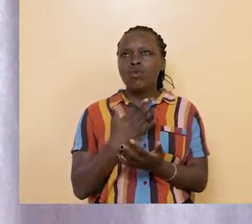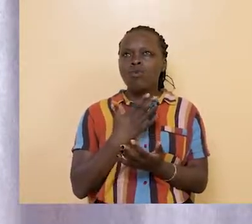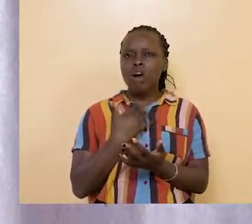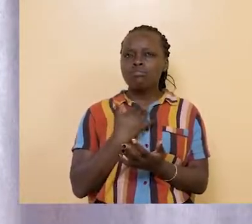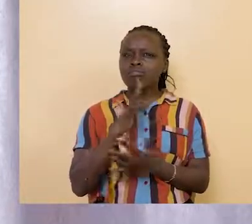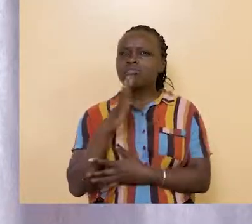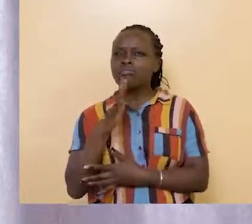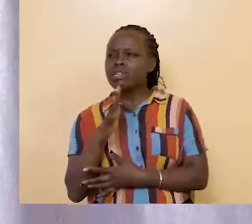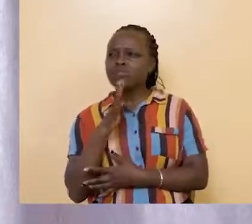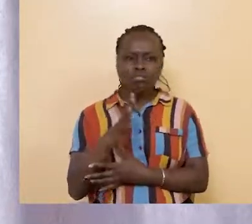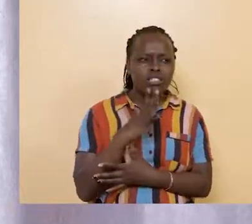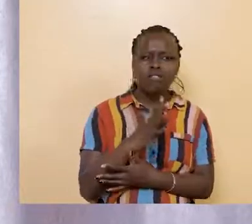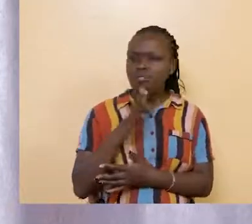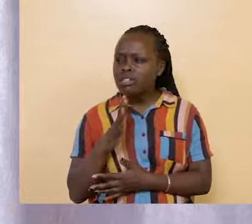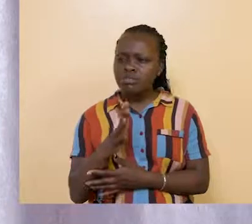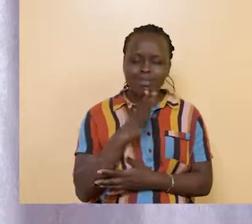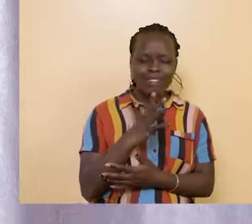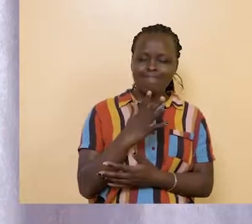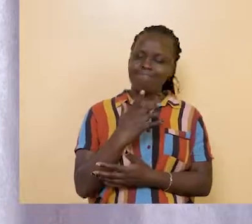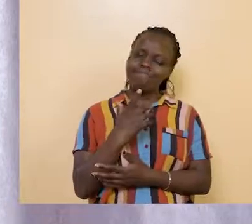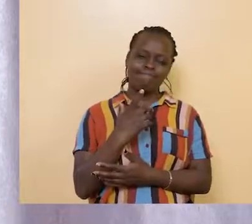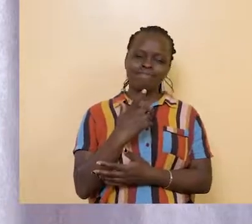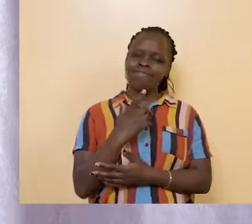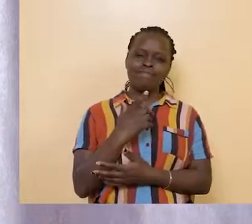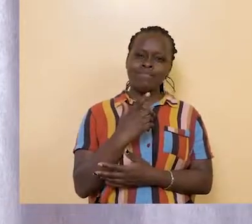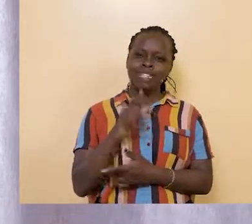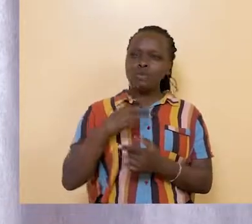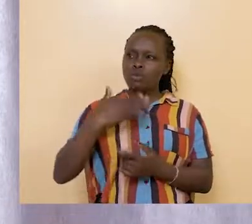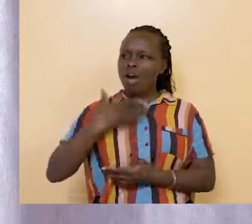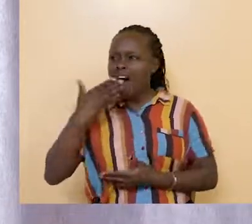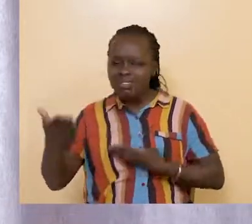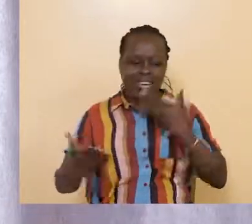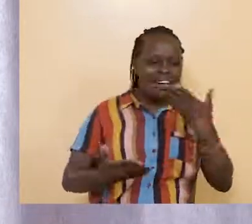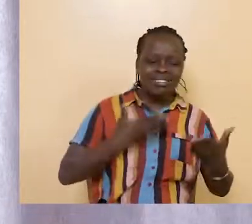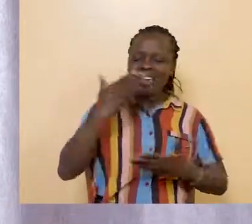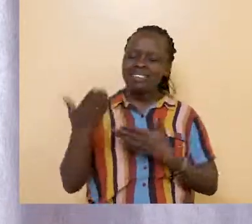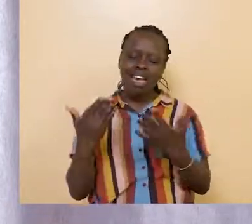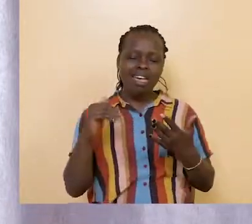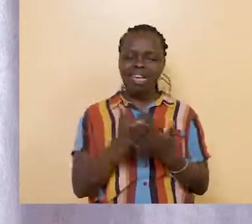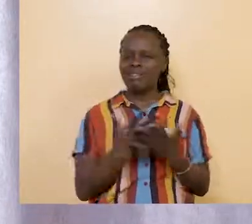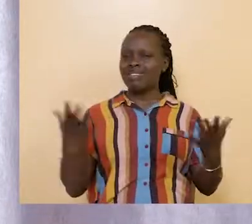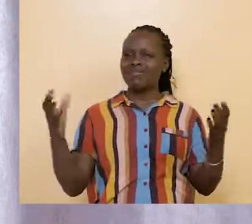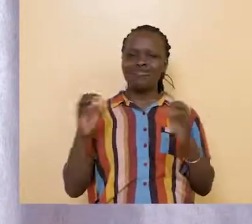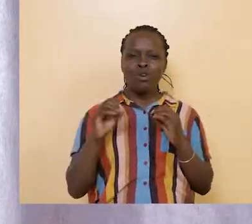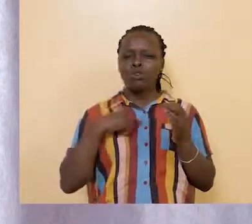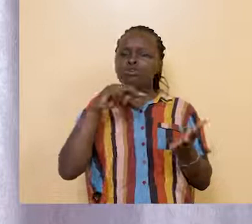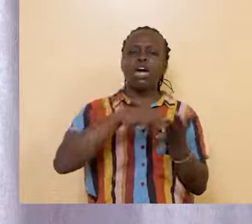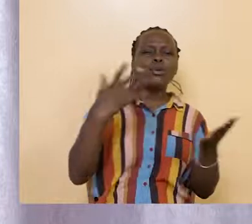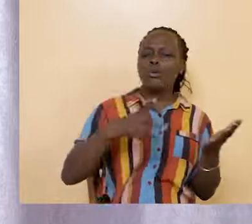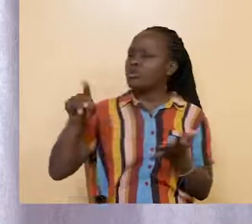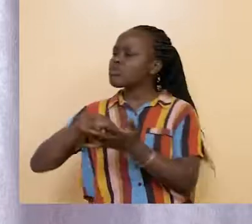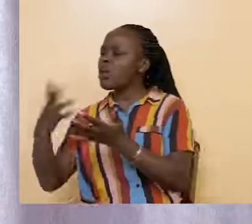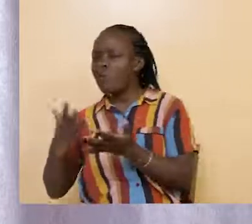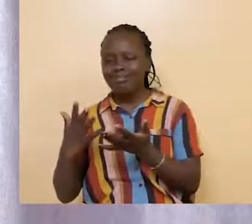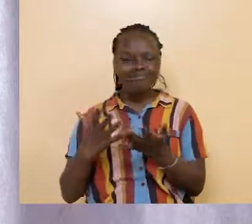to speak into every situation and to respond to everything and to make a stand. Where do you stand on this issue? Where